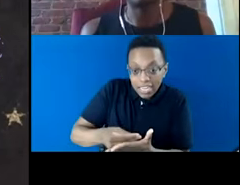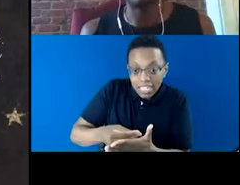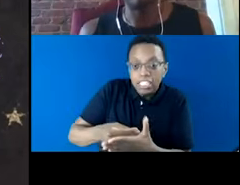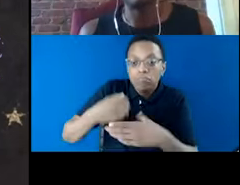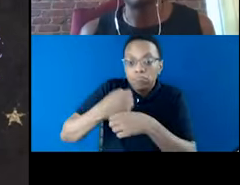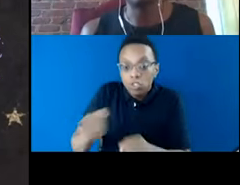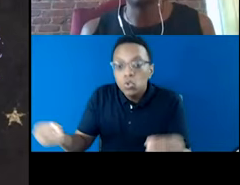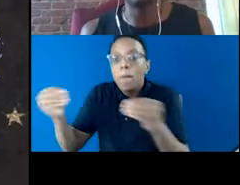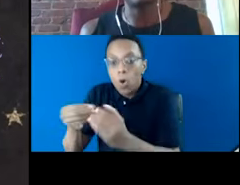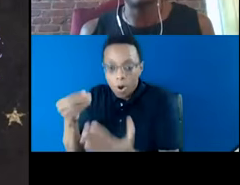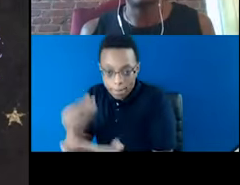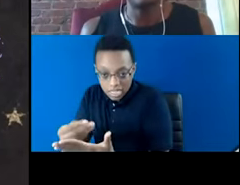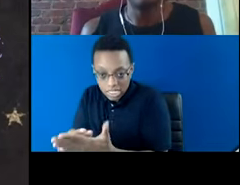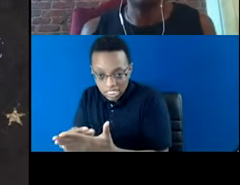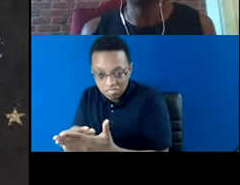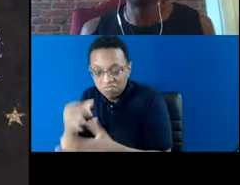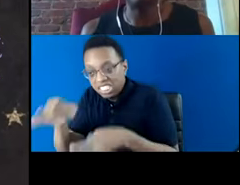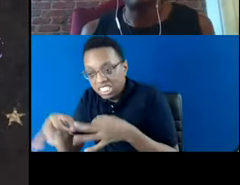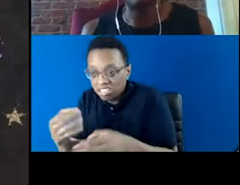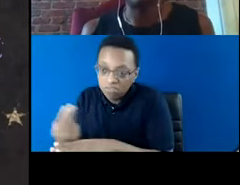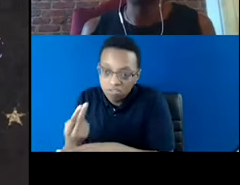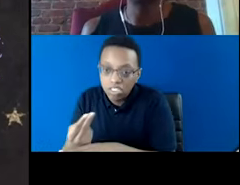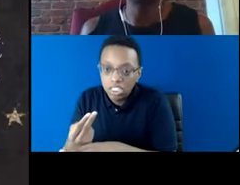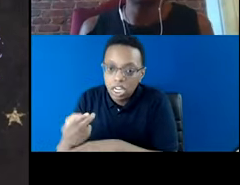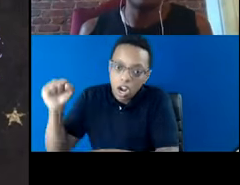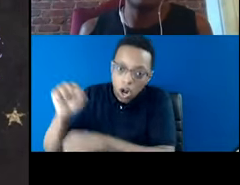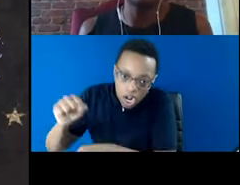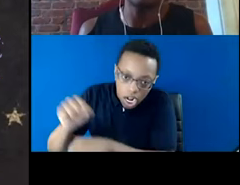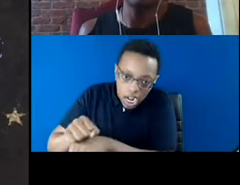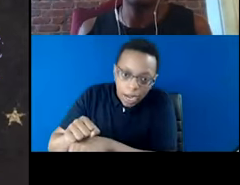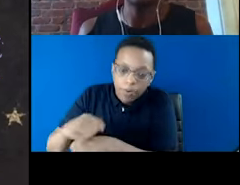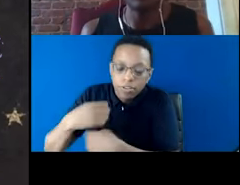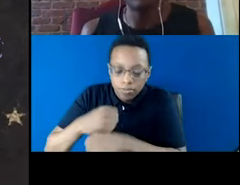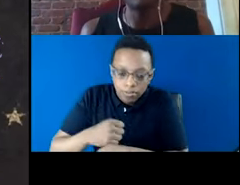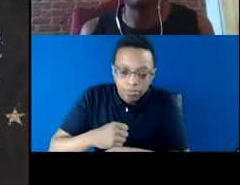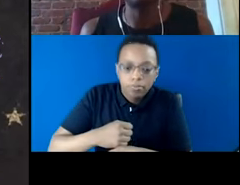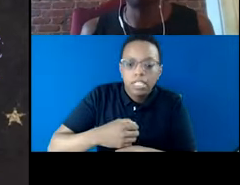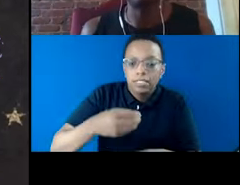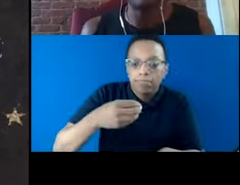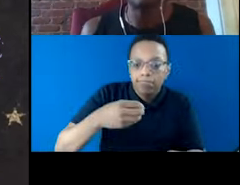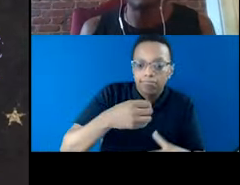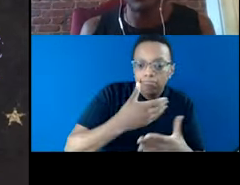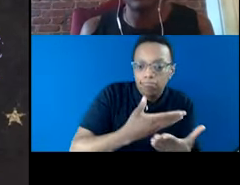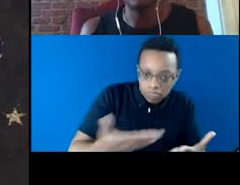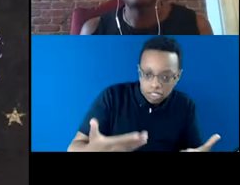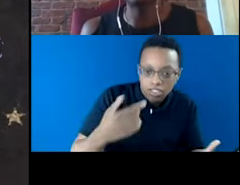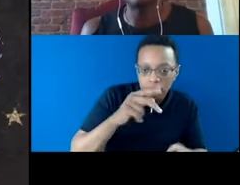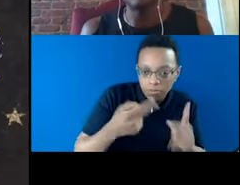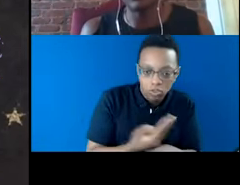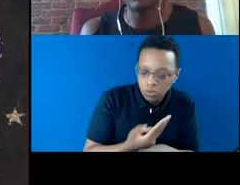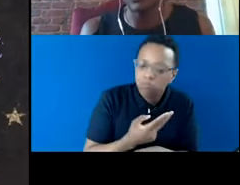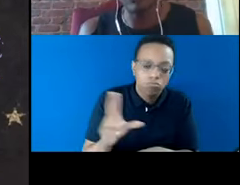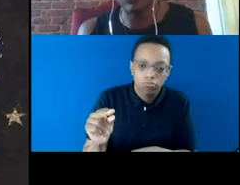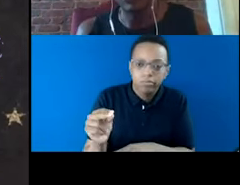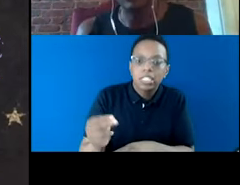instead of, for example, using their labor to produce goods that other people can use. It's a system that's based on